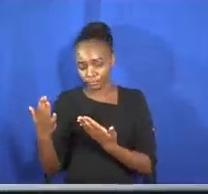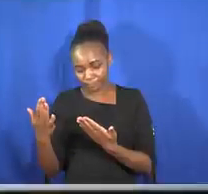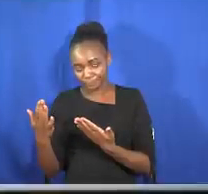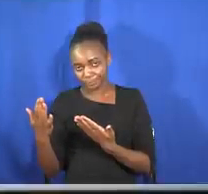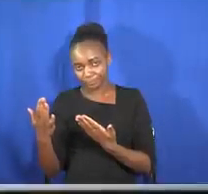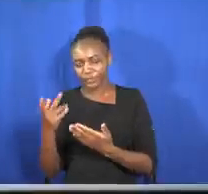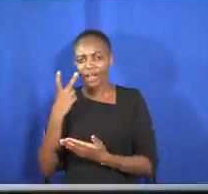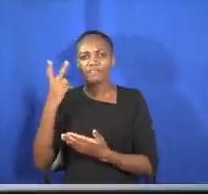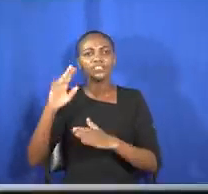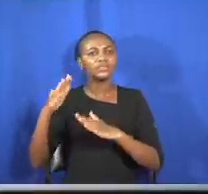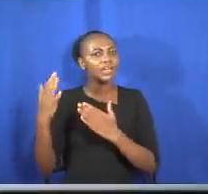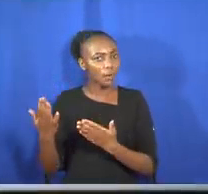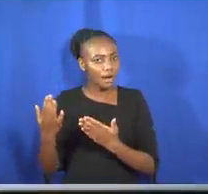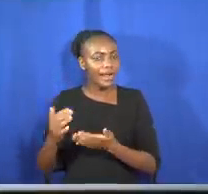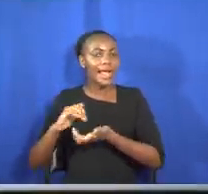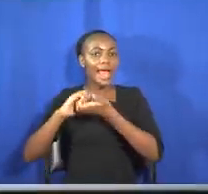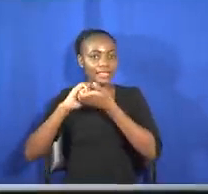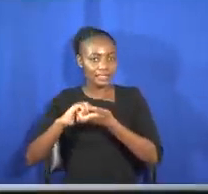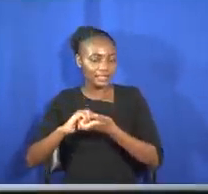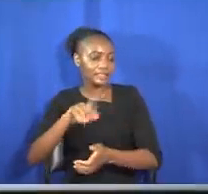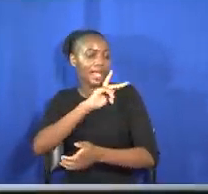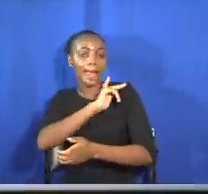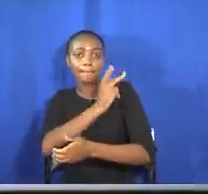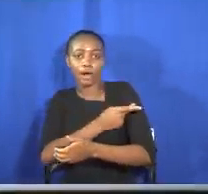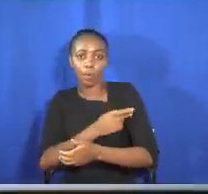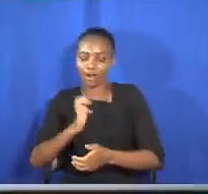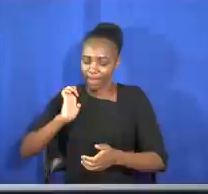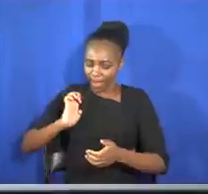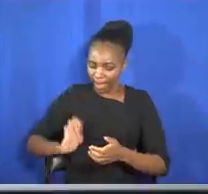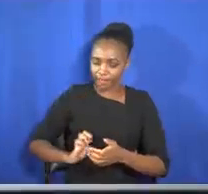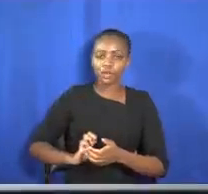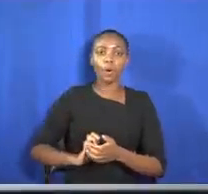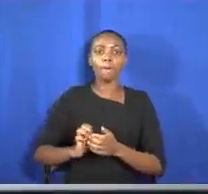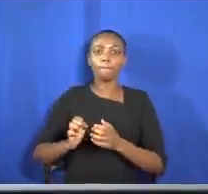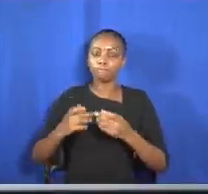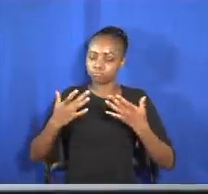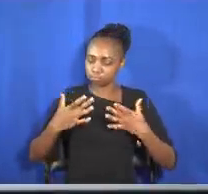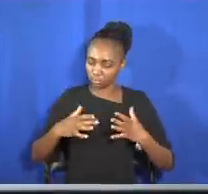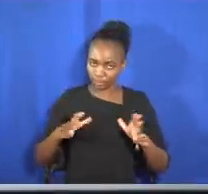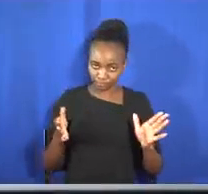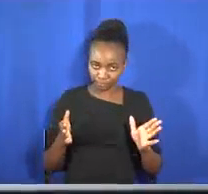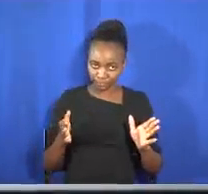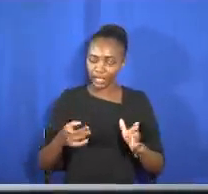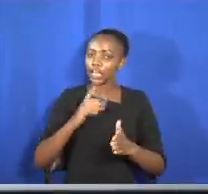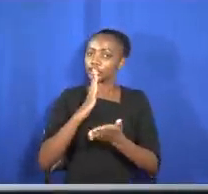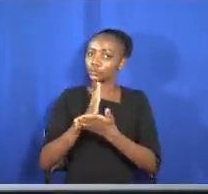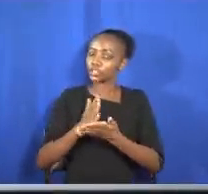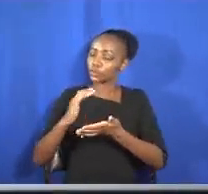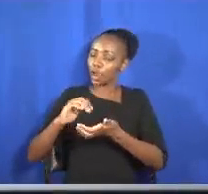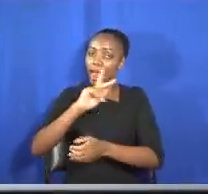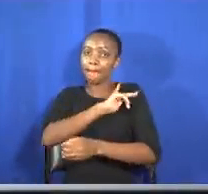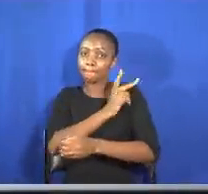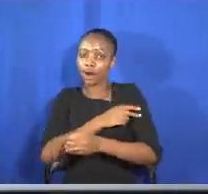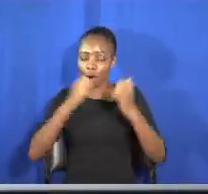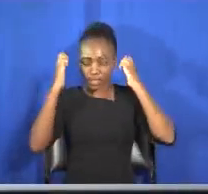An engaged, empowered, and ethical citizen. So the runner is engaged in the classroom, you empower that